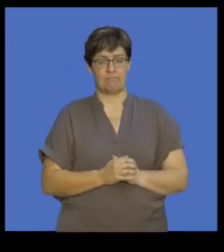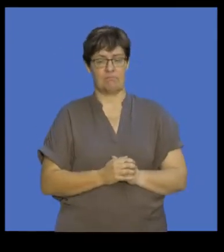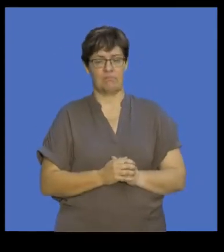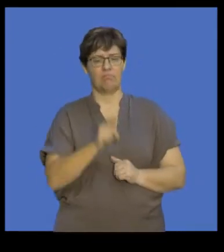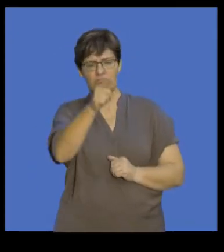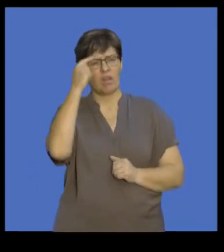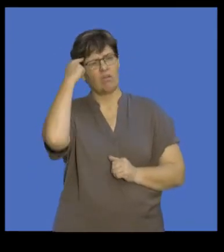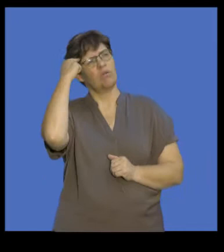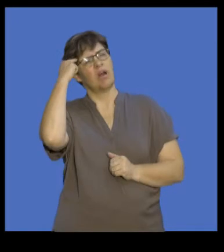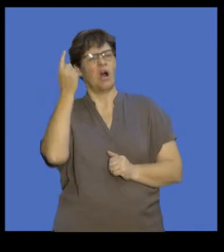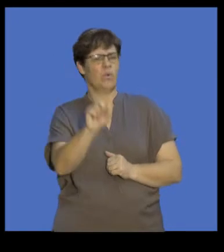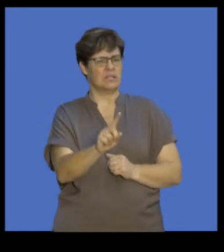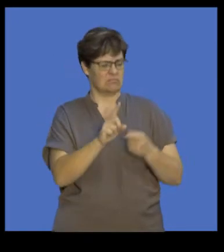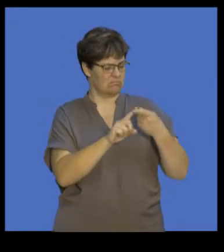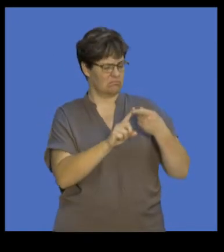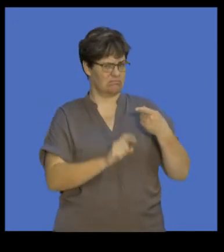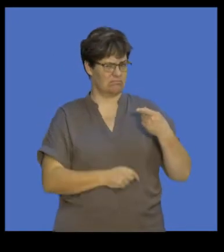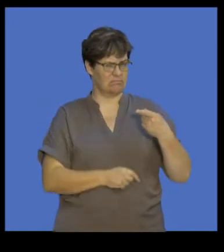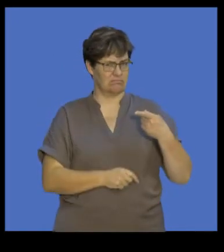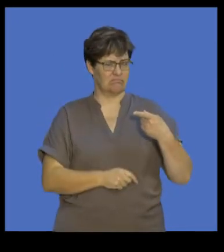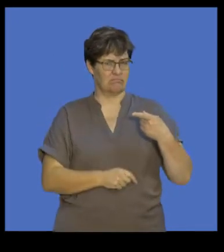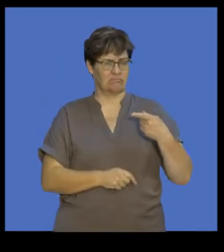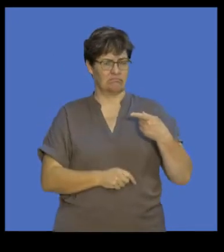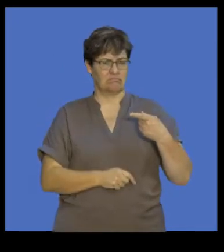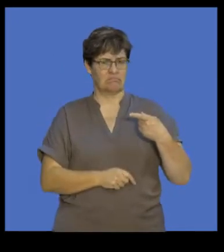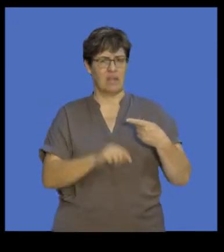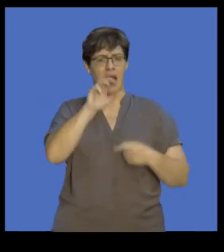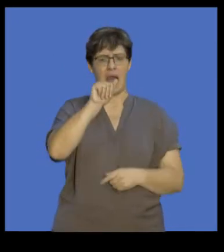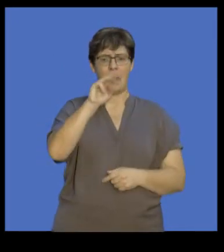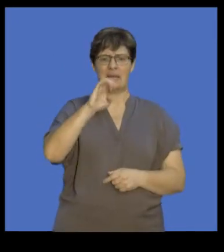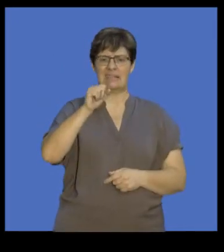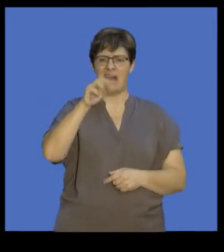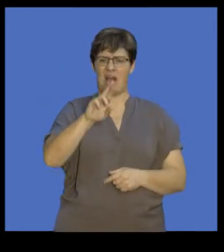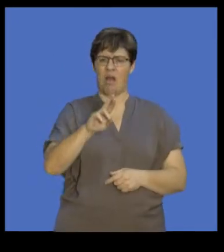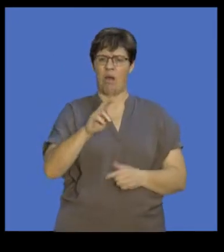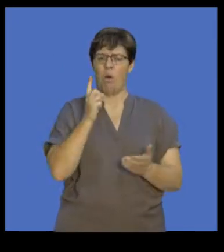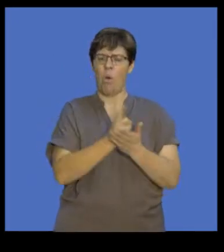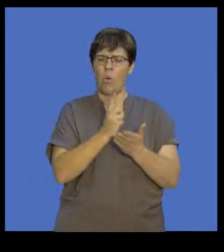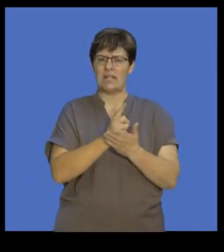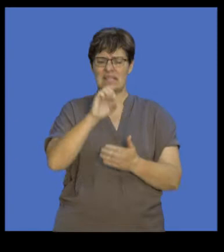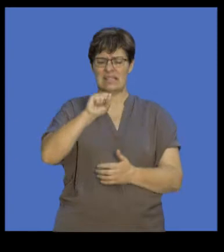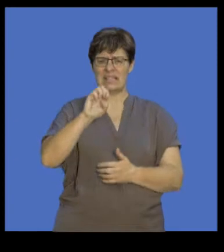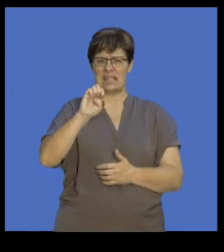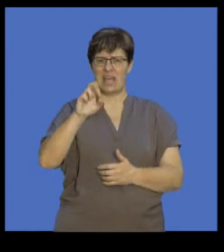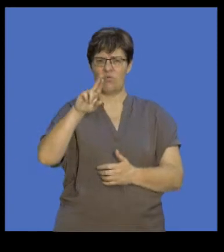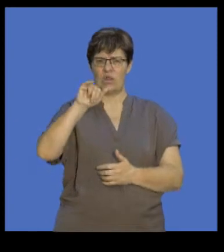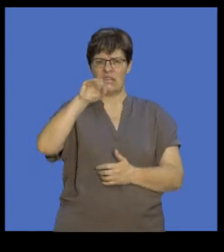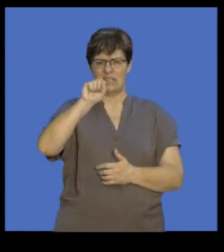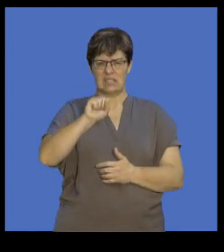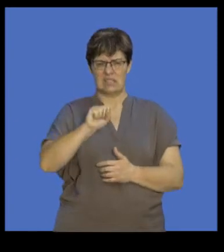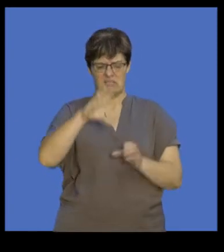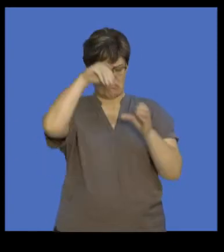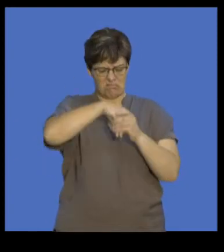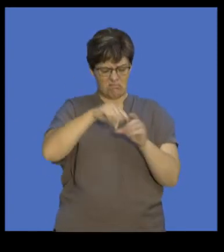Okay, have you ever thought about, number one, why is an ammeter always connected in series? We'll talk about an ammeter